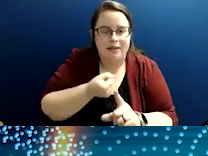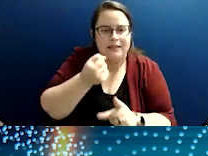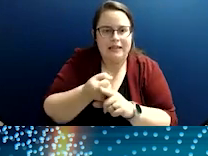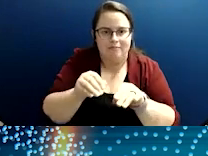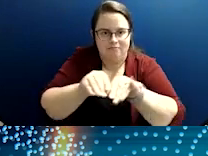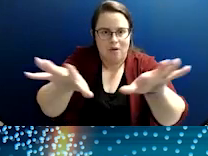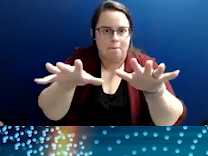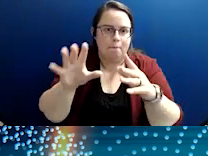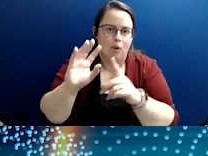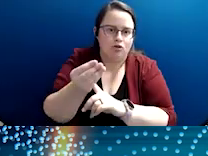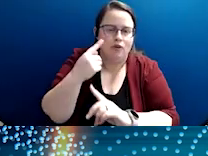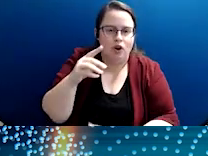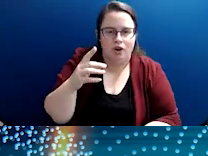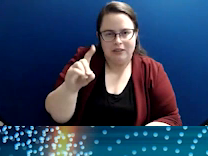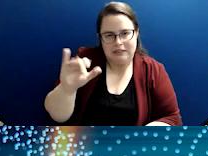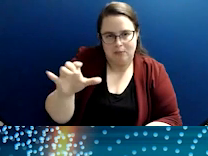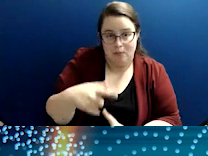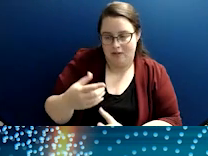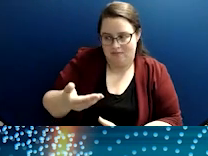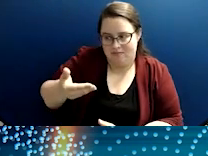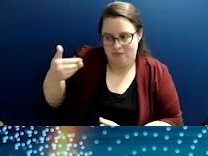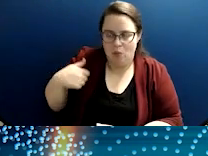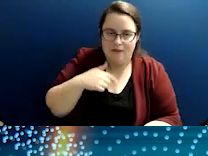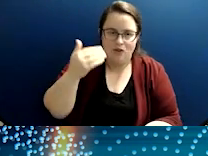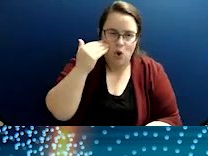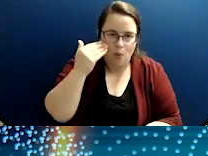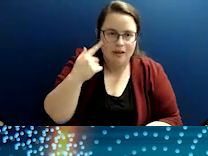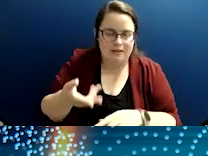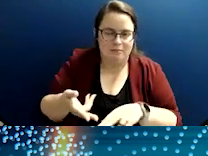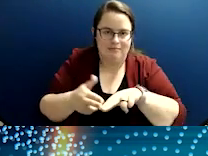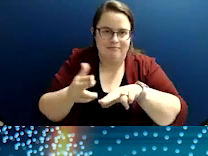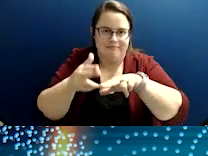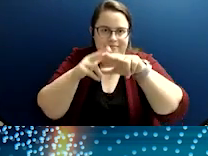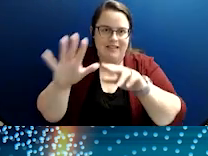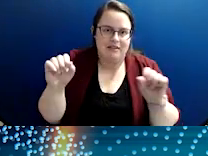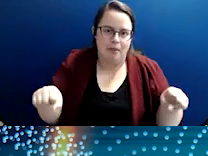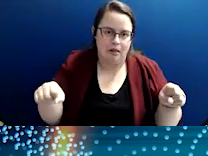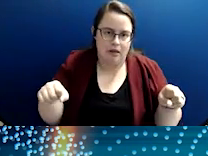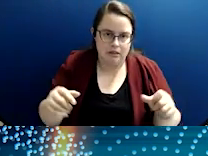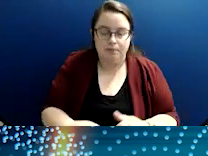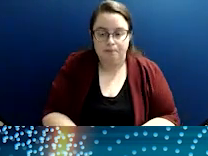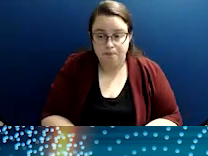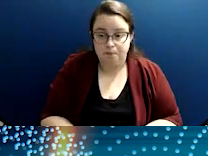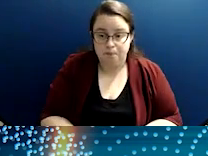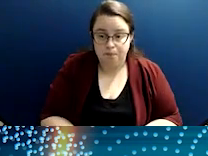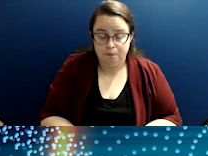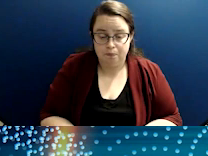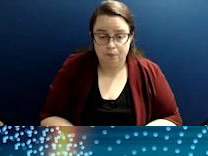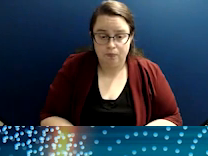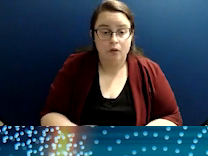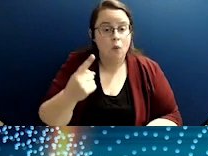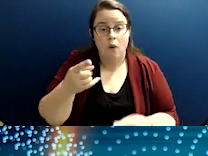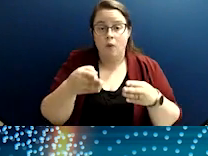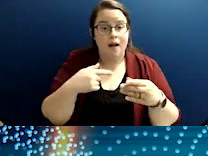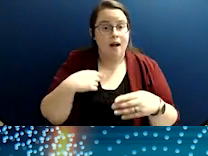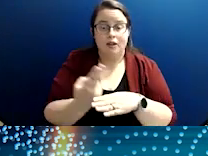lot of us have known about it for the last years. It's been like increasing its abilities. So one of the main reasons, the ways that I use it